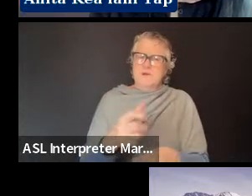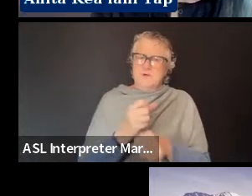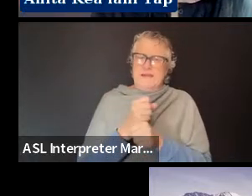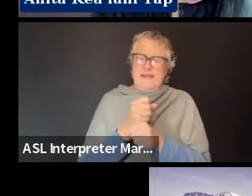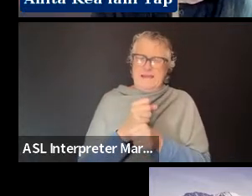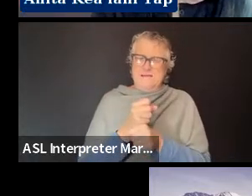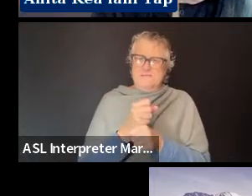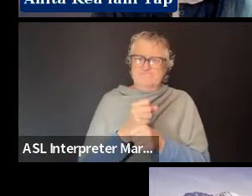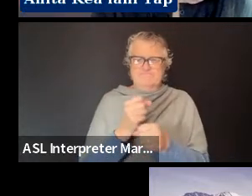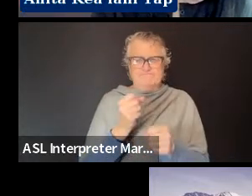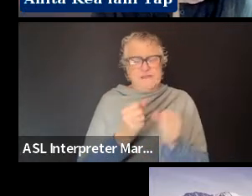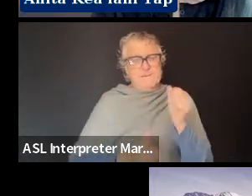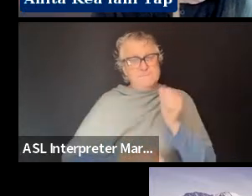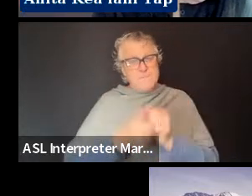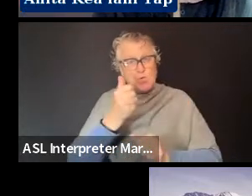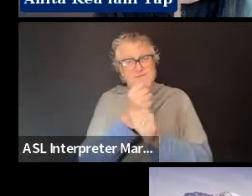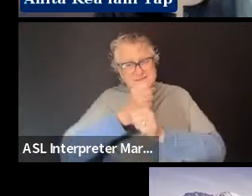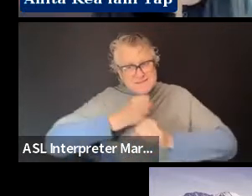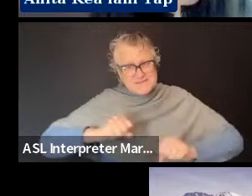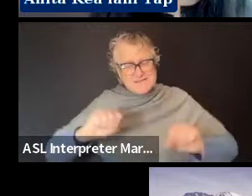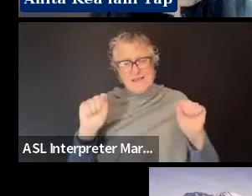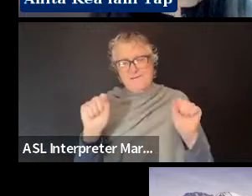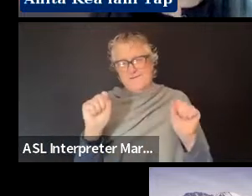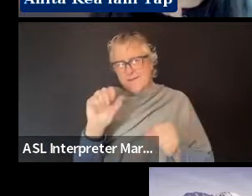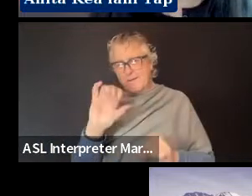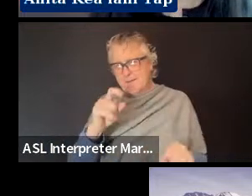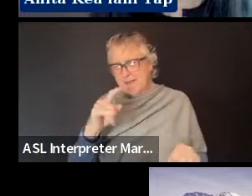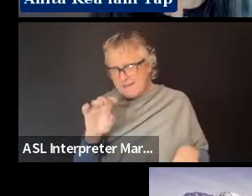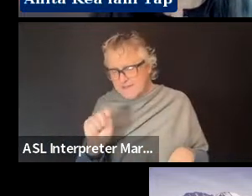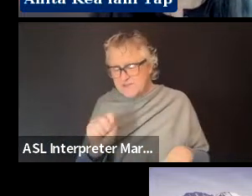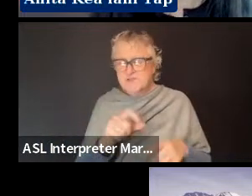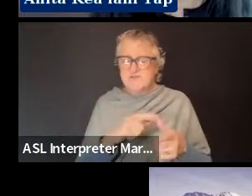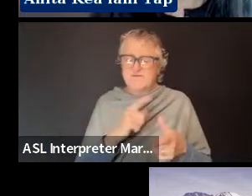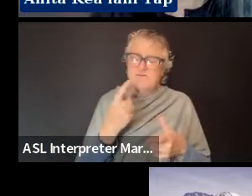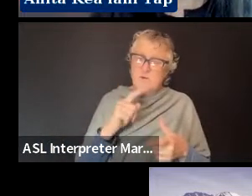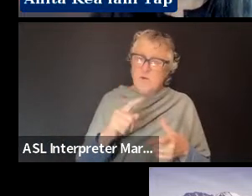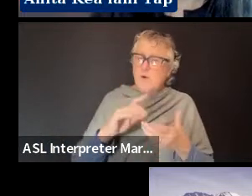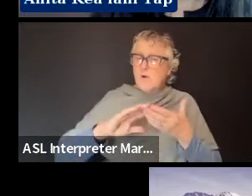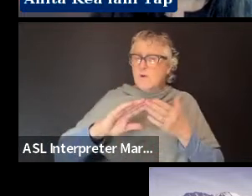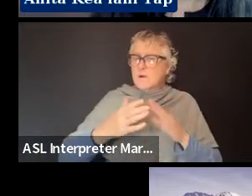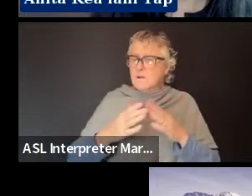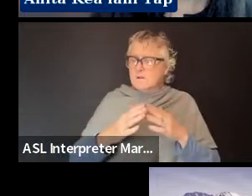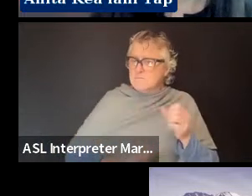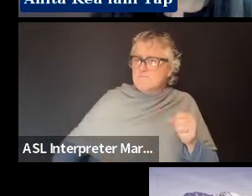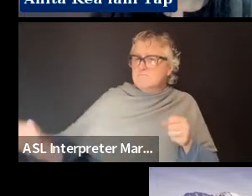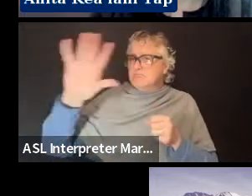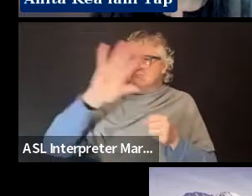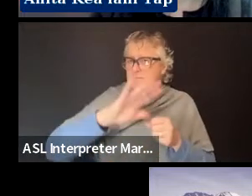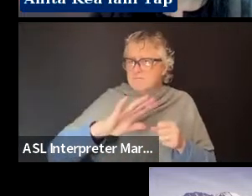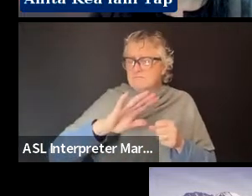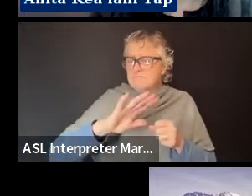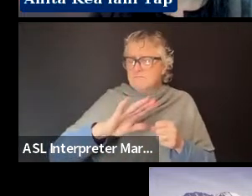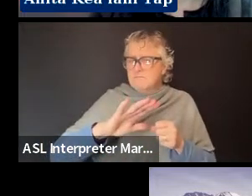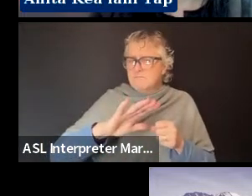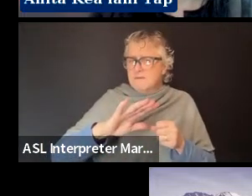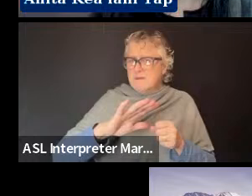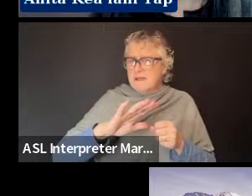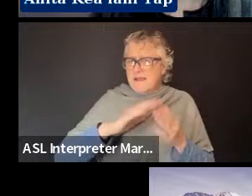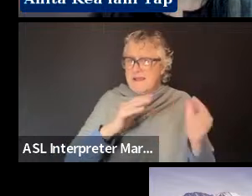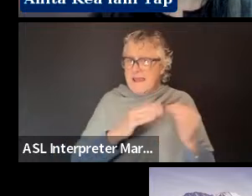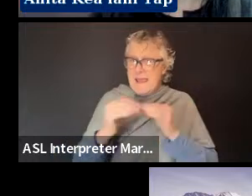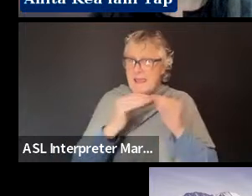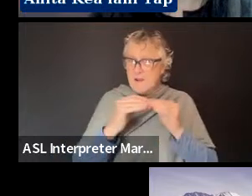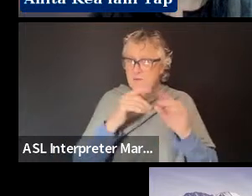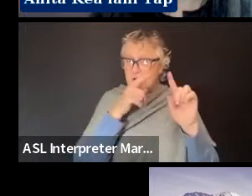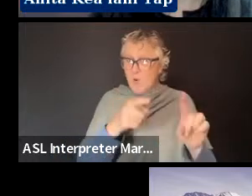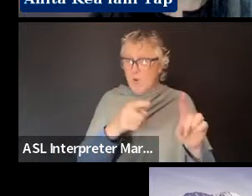growth, resilience that supports not only our climate and equity goals, but everyone else's, which is not an easy task. So